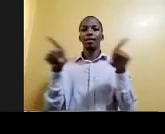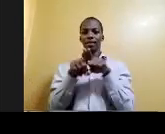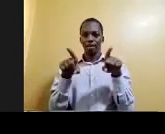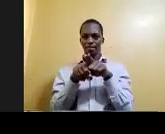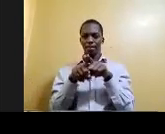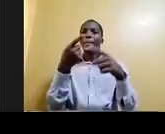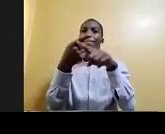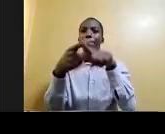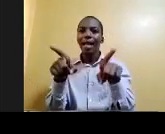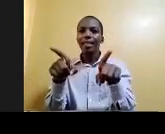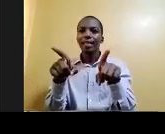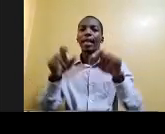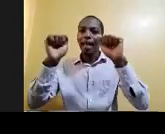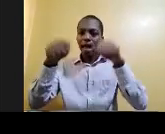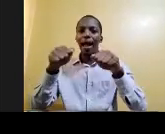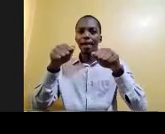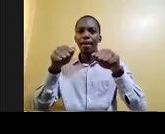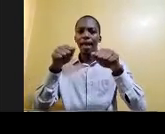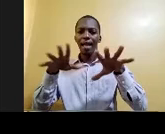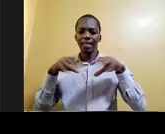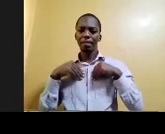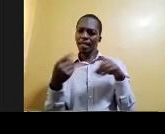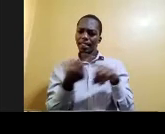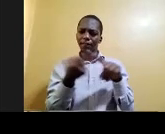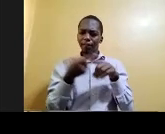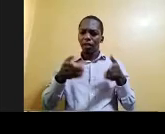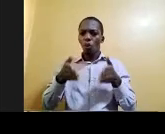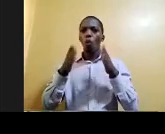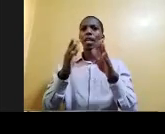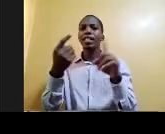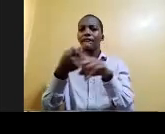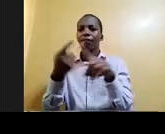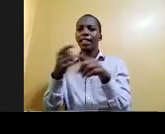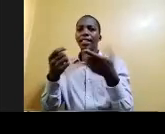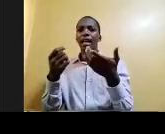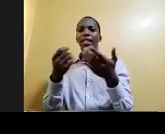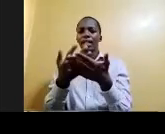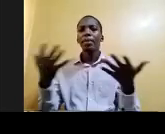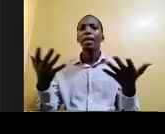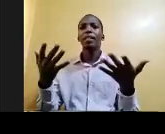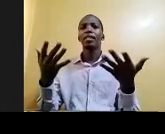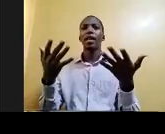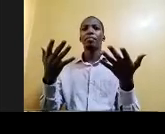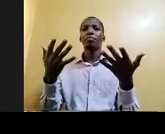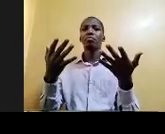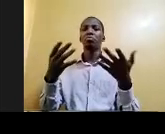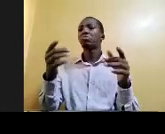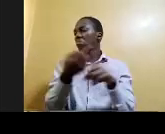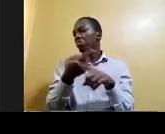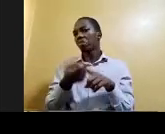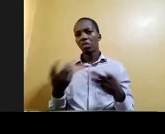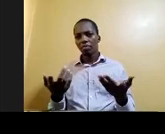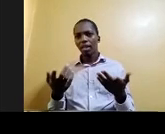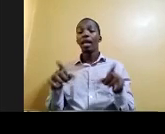It can be, you know, accepting of different ways, different substances, different production systems, etc. And also there are